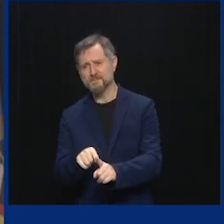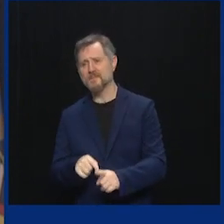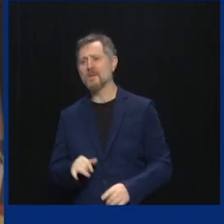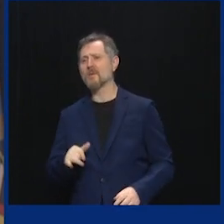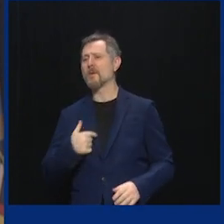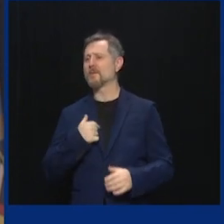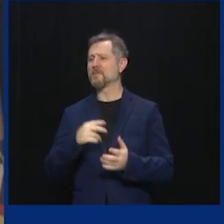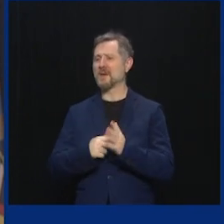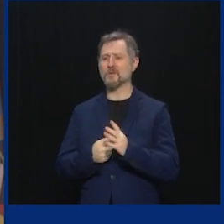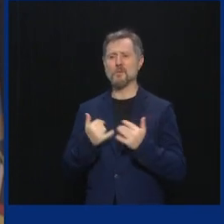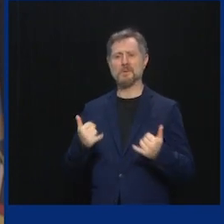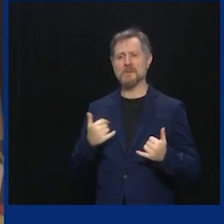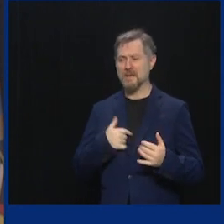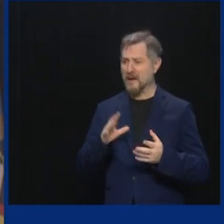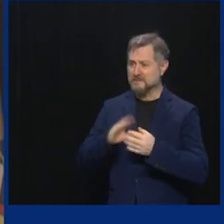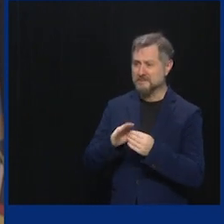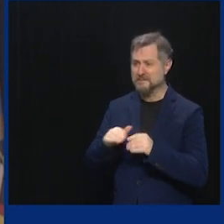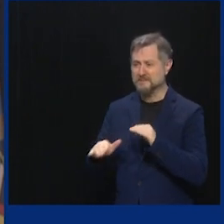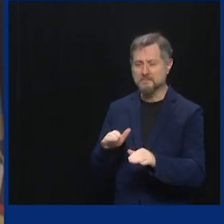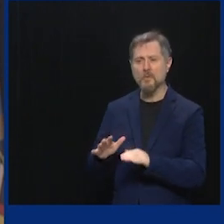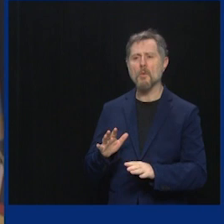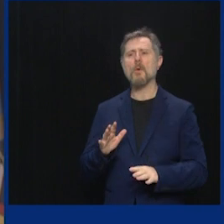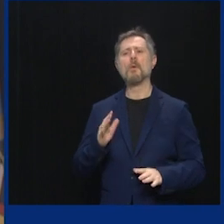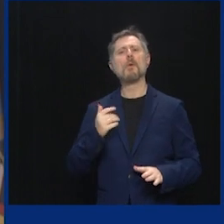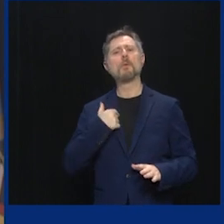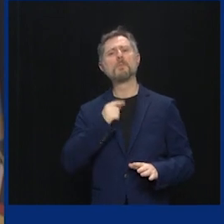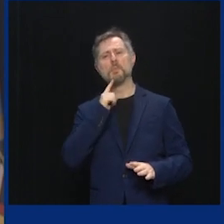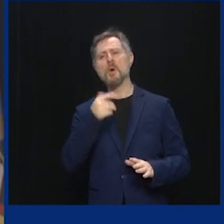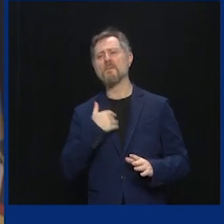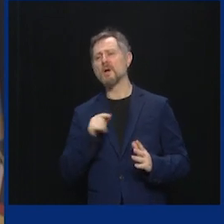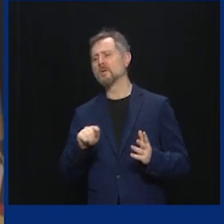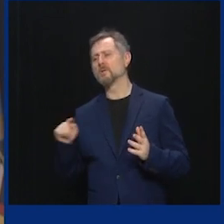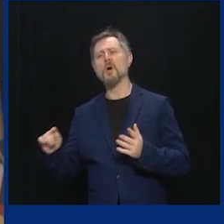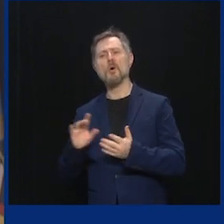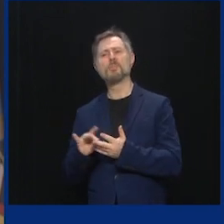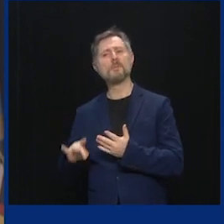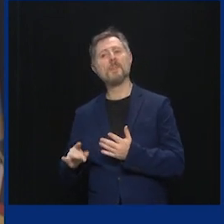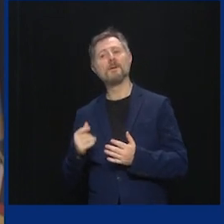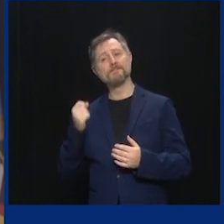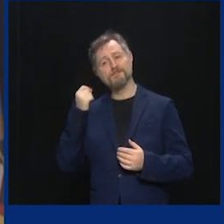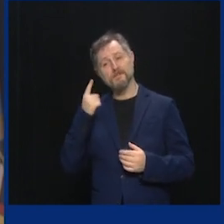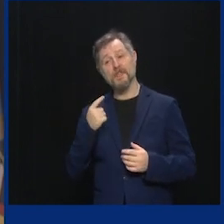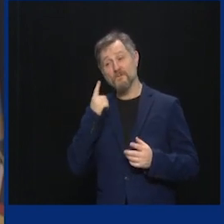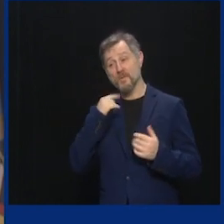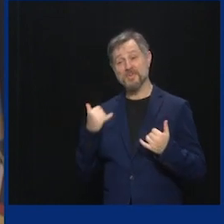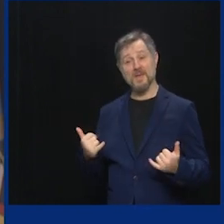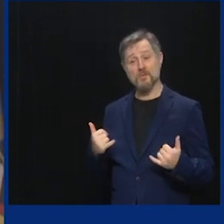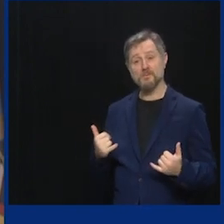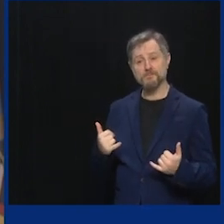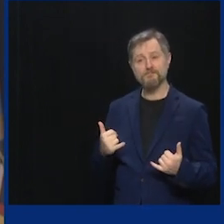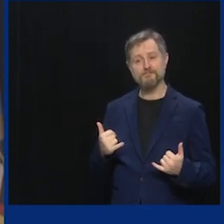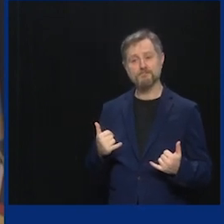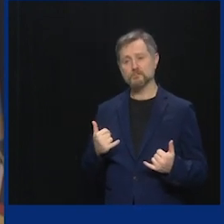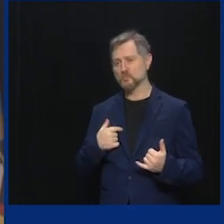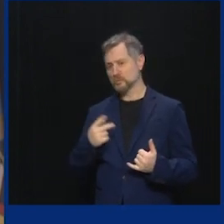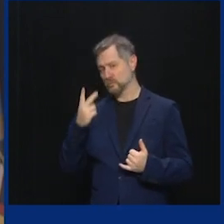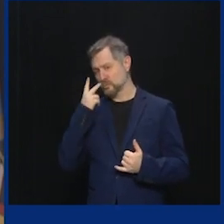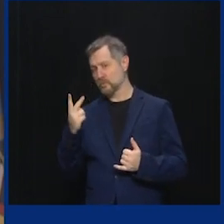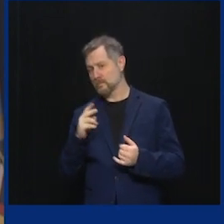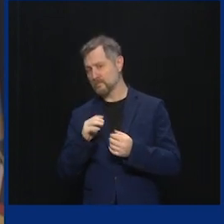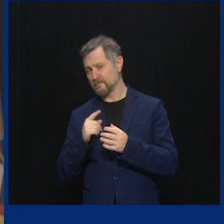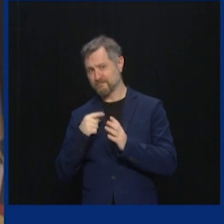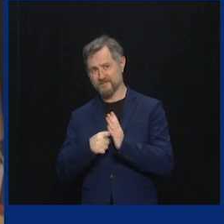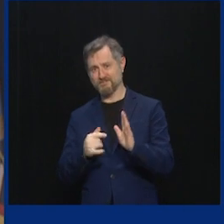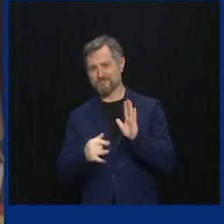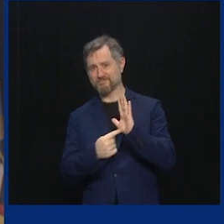about today. And we'll consider all options. But right now, to have a widespread approach, you saw the numbers. We have some